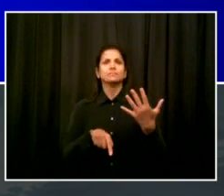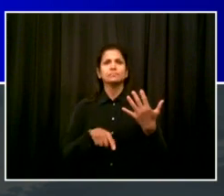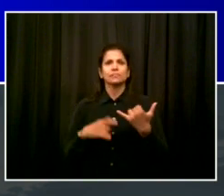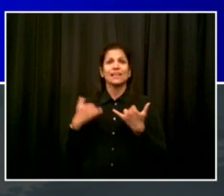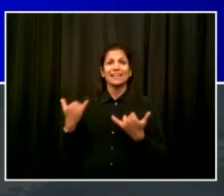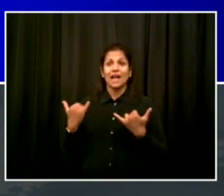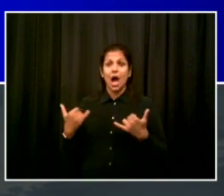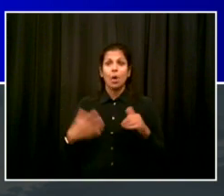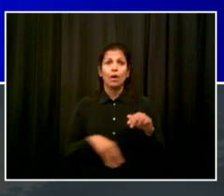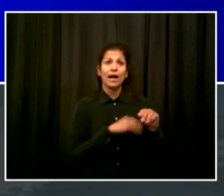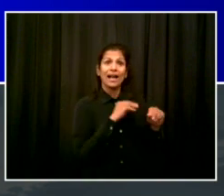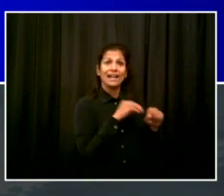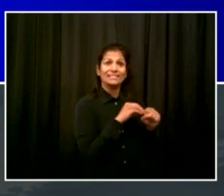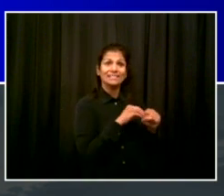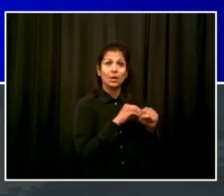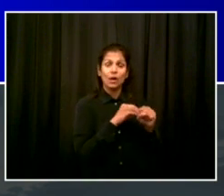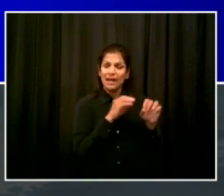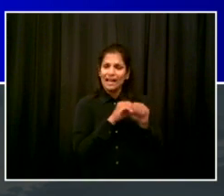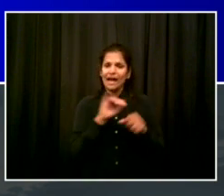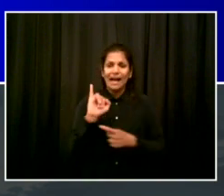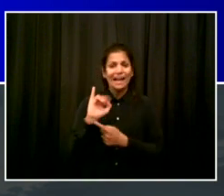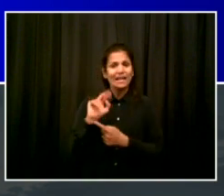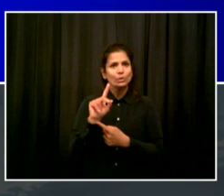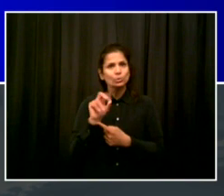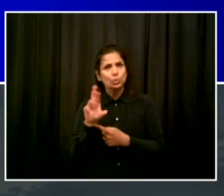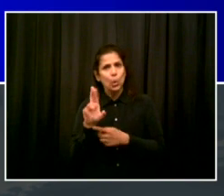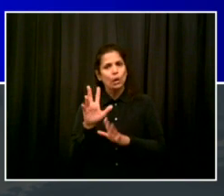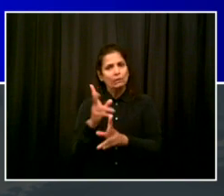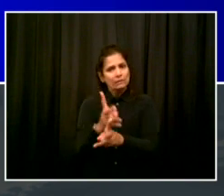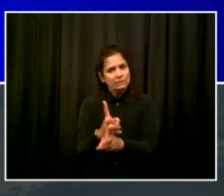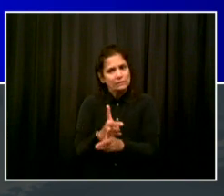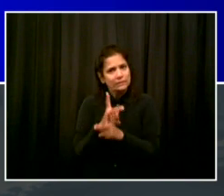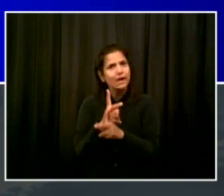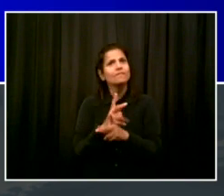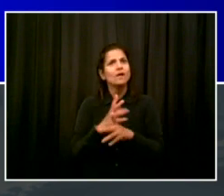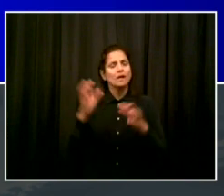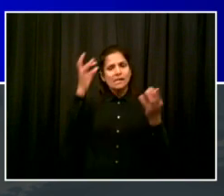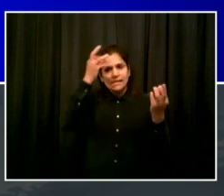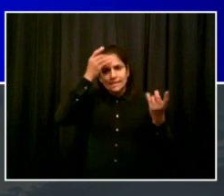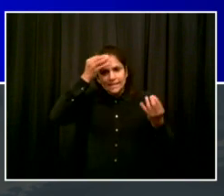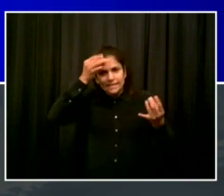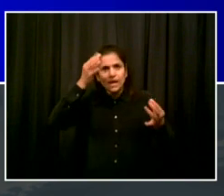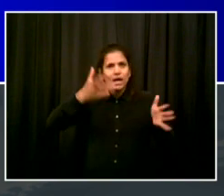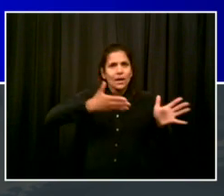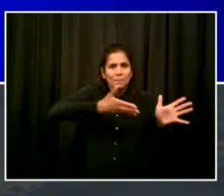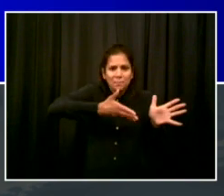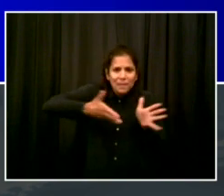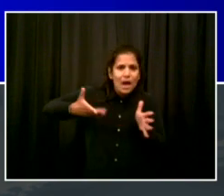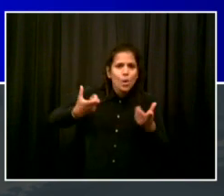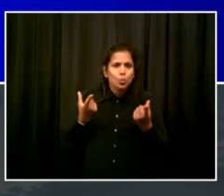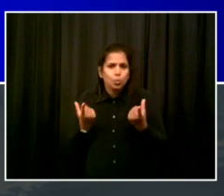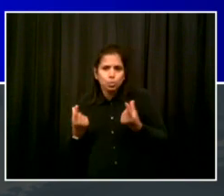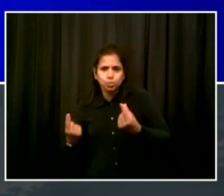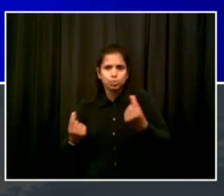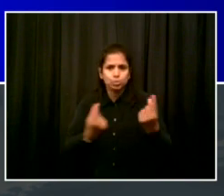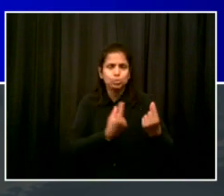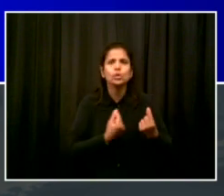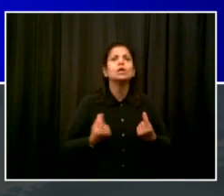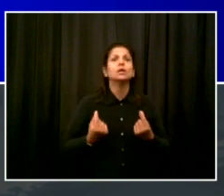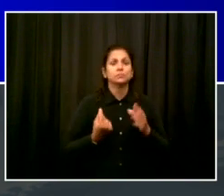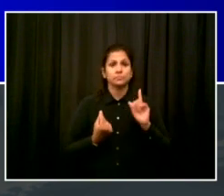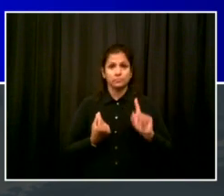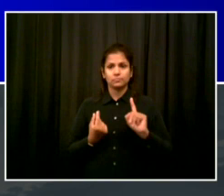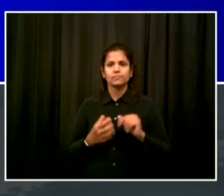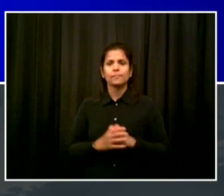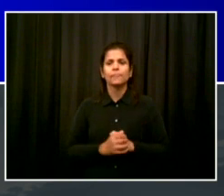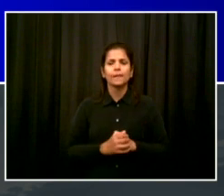can exist with the proper restrictions, but there's going to be care when it comes to indoors. Each and every situation is going to